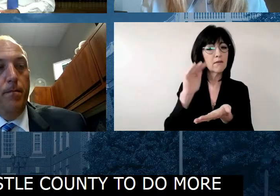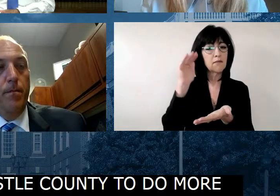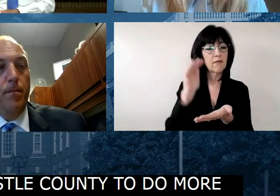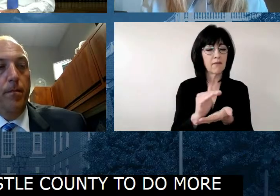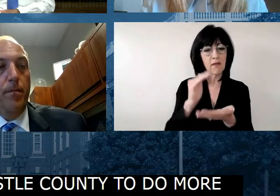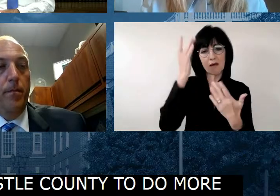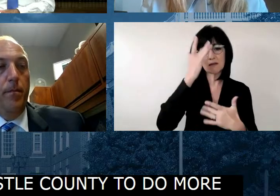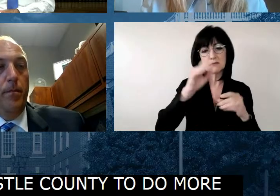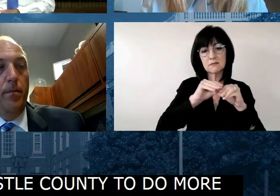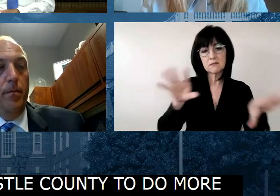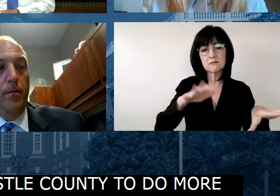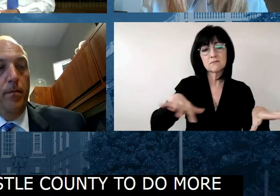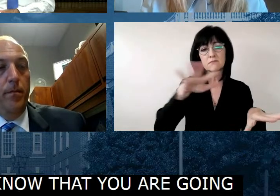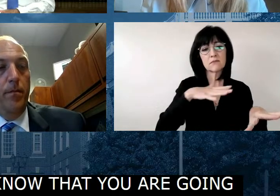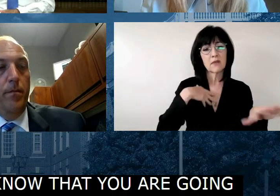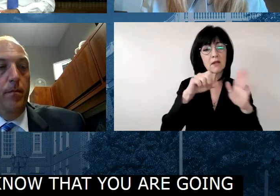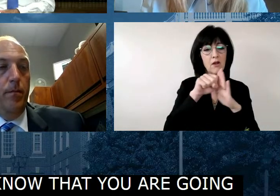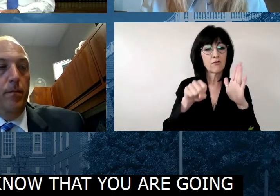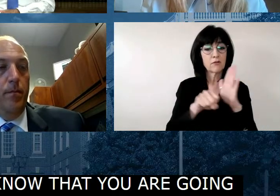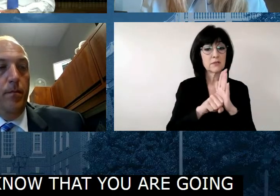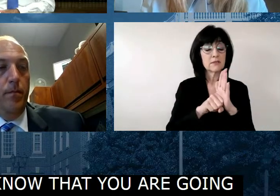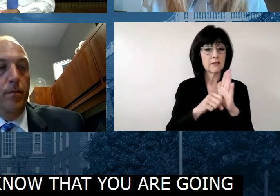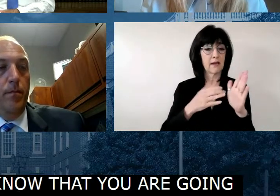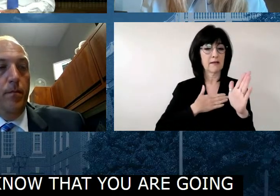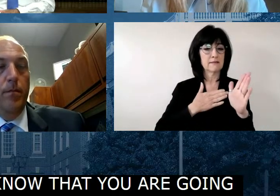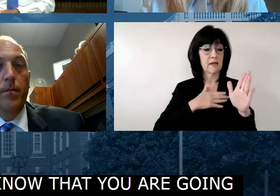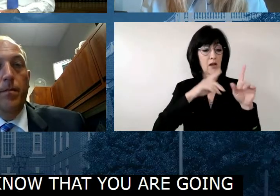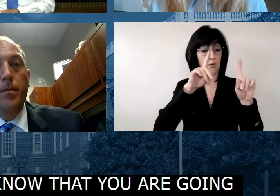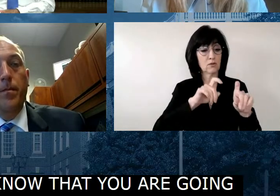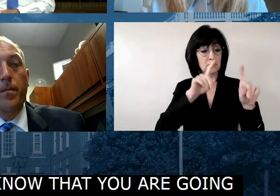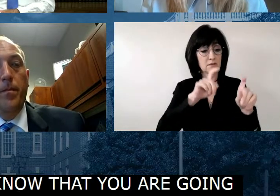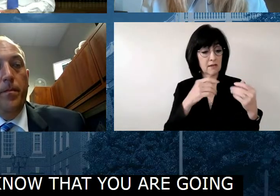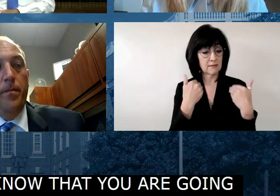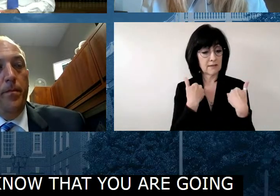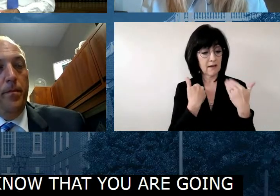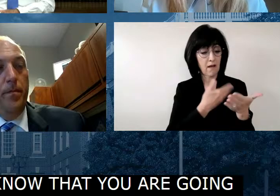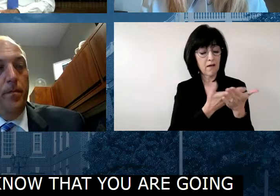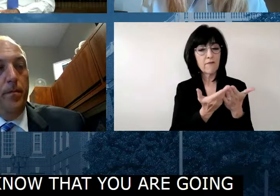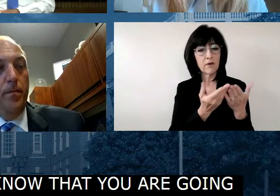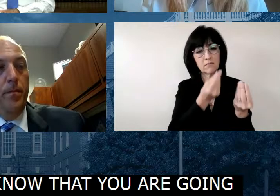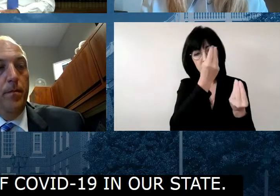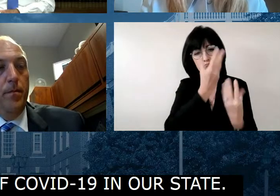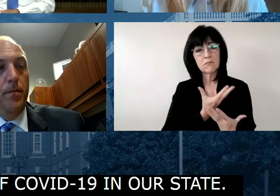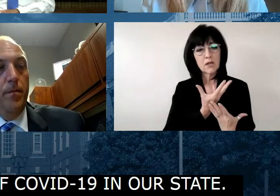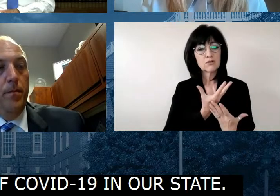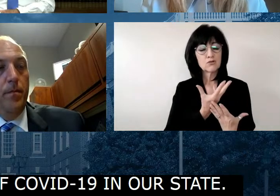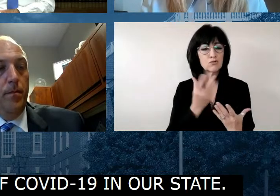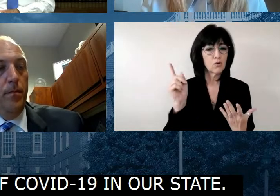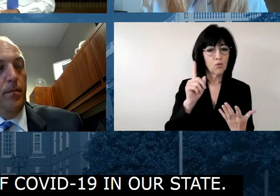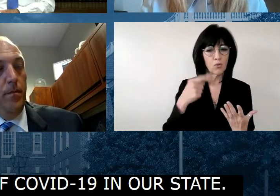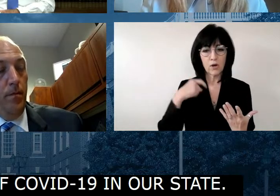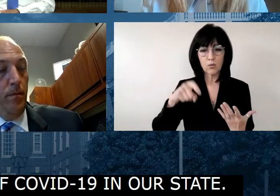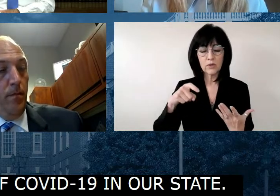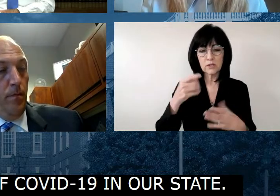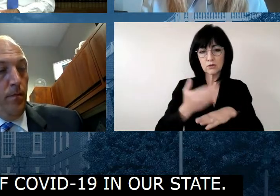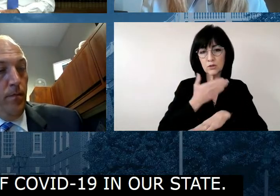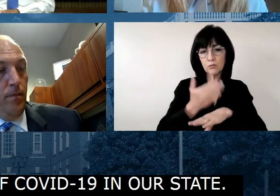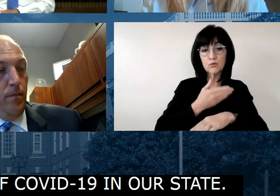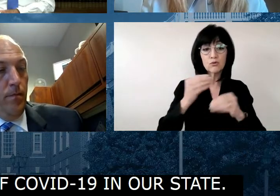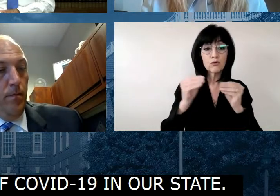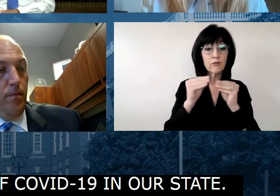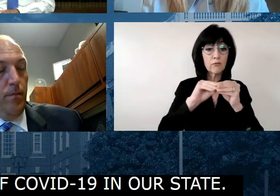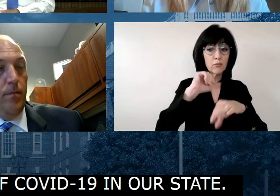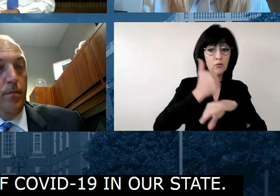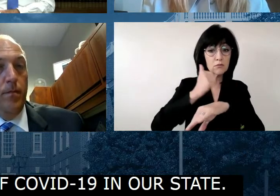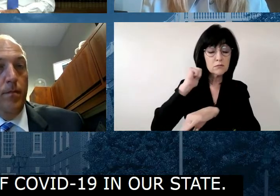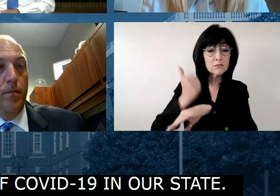across our state. The testing that we get gives us an idea where we stand, and we need to continue to do that, at least for